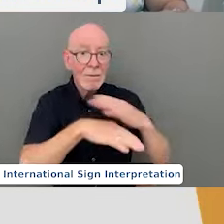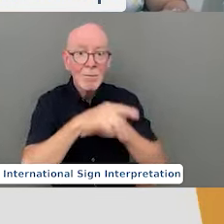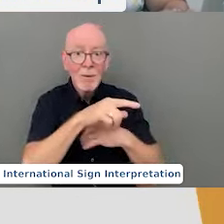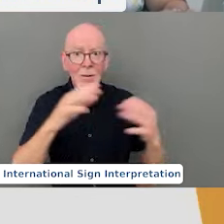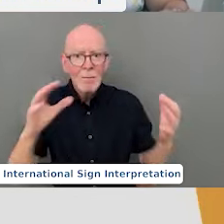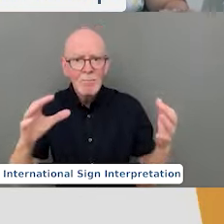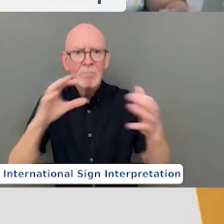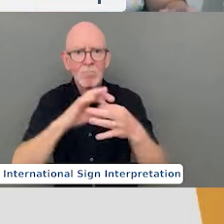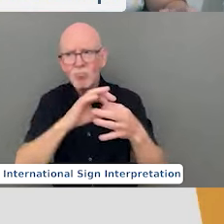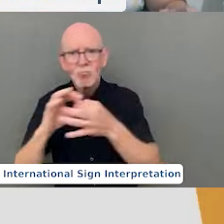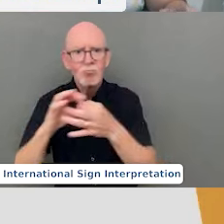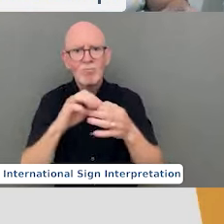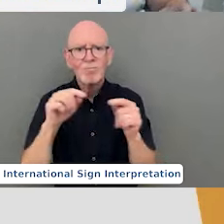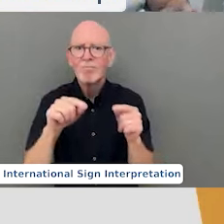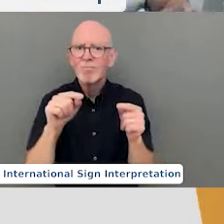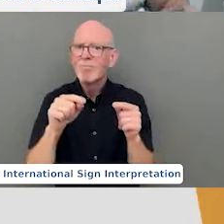ensure that